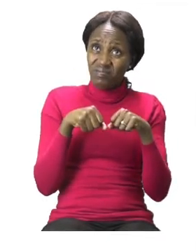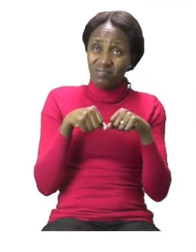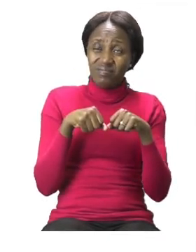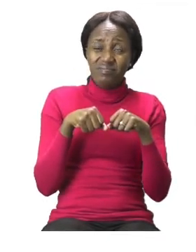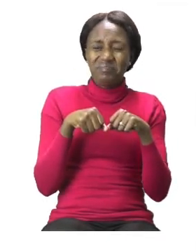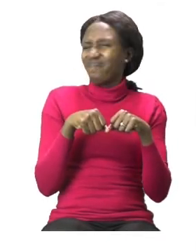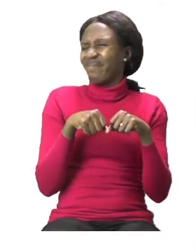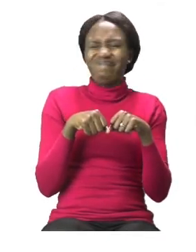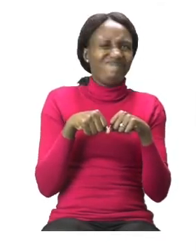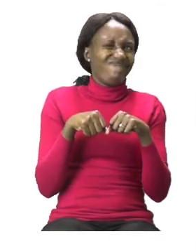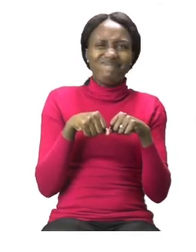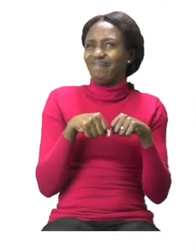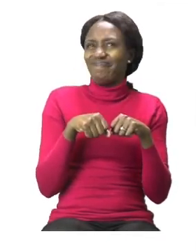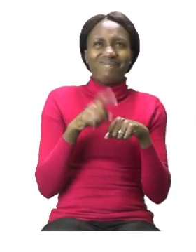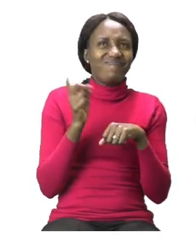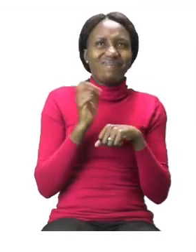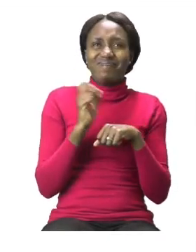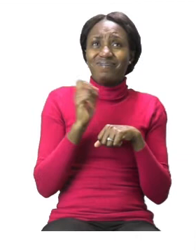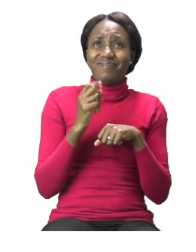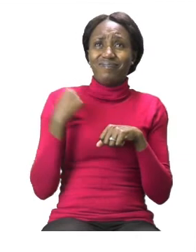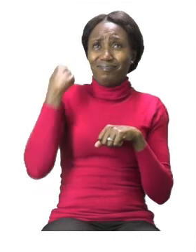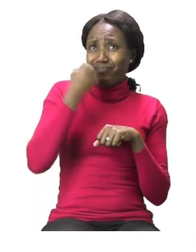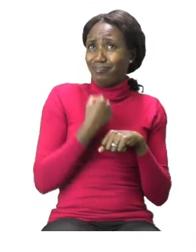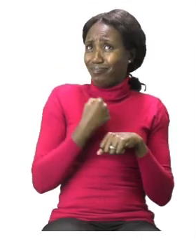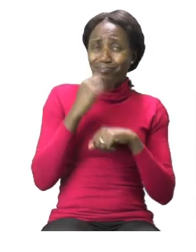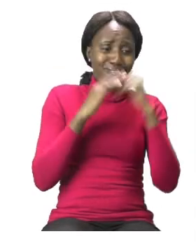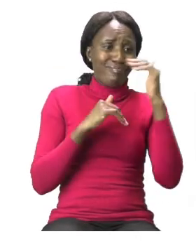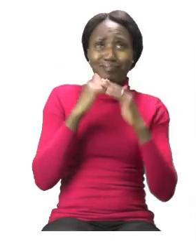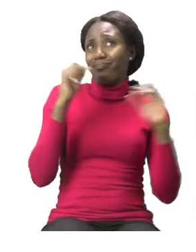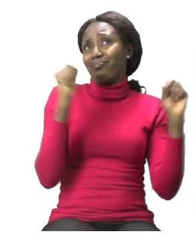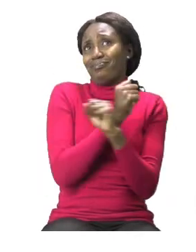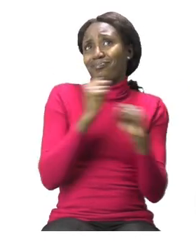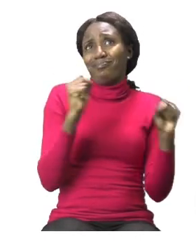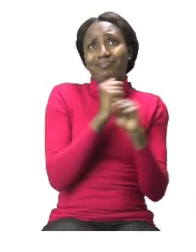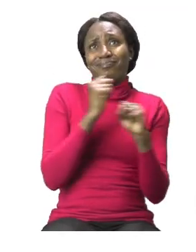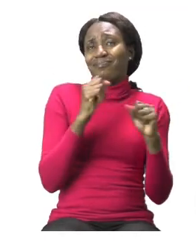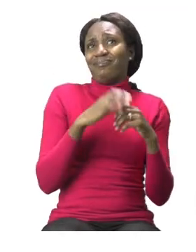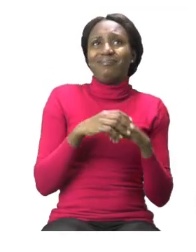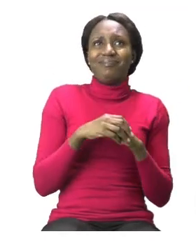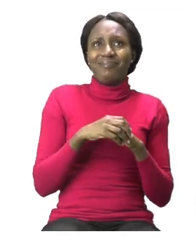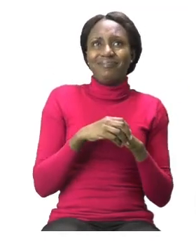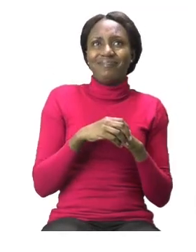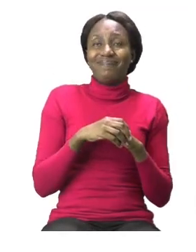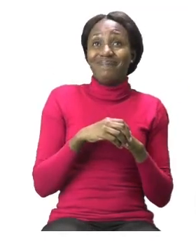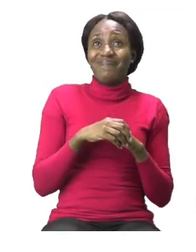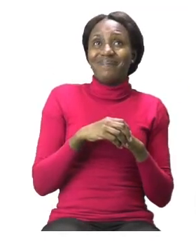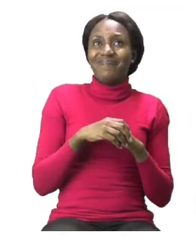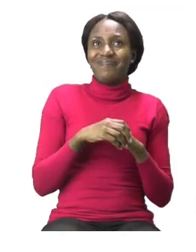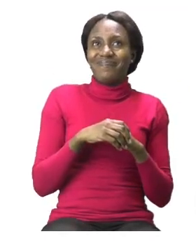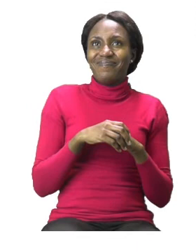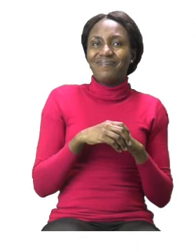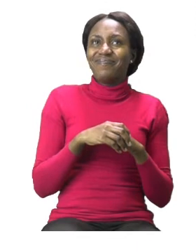I don't think so, because a handbag will not help us put the windows up or anything.